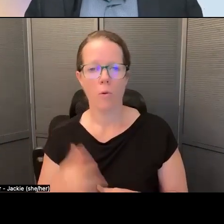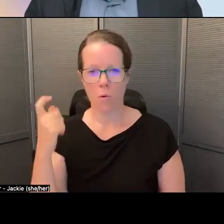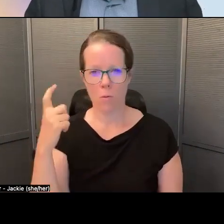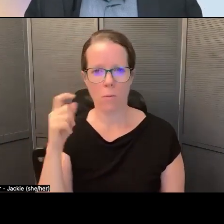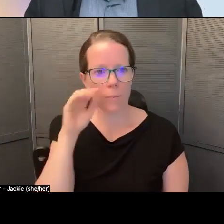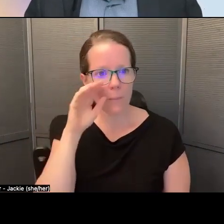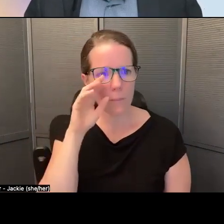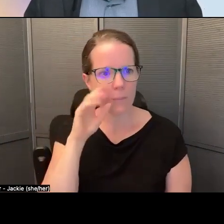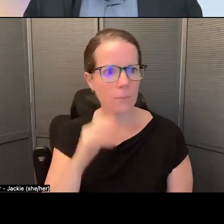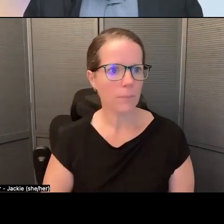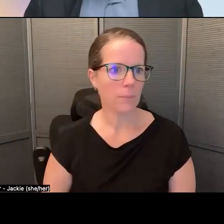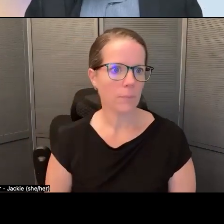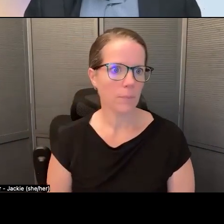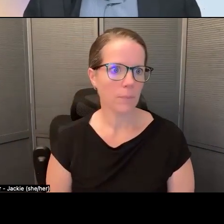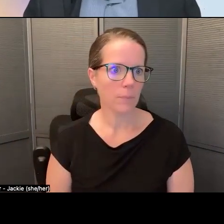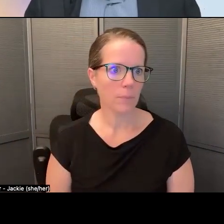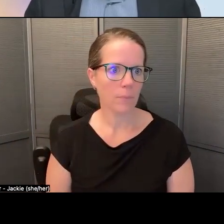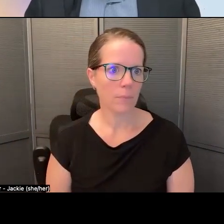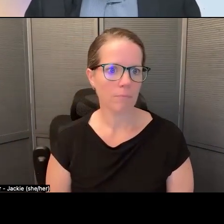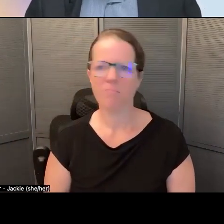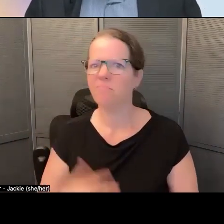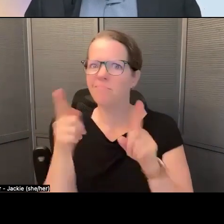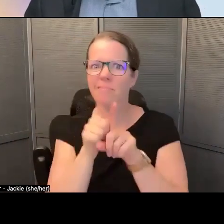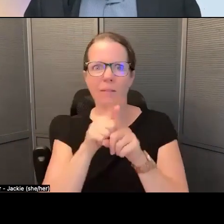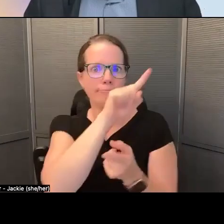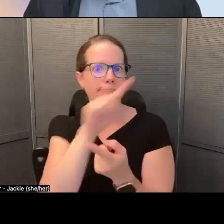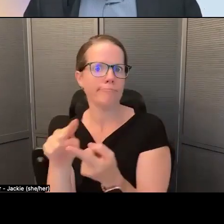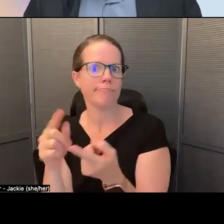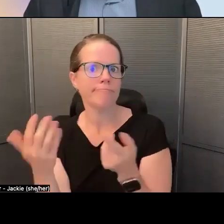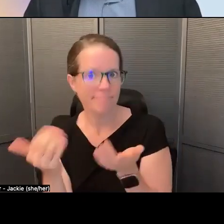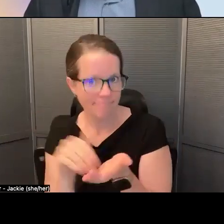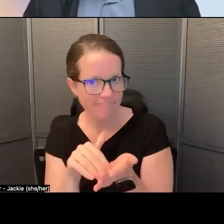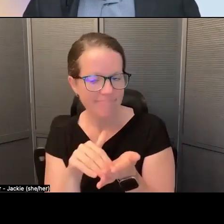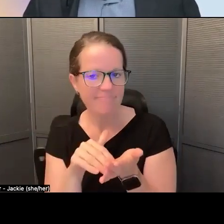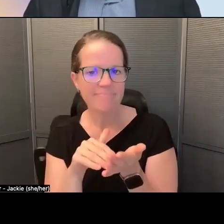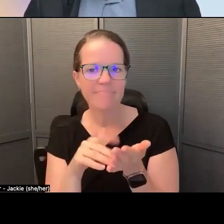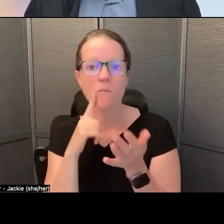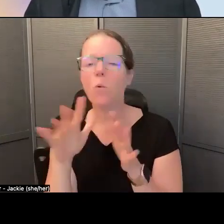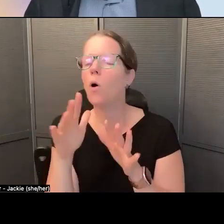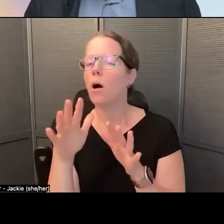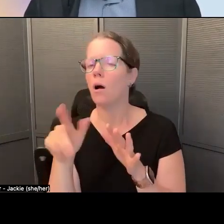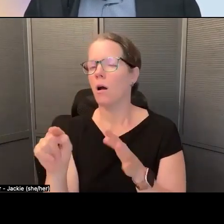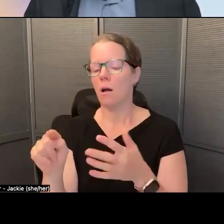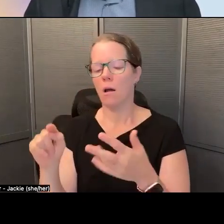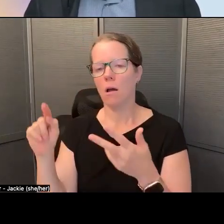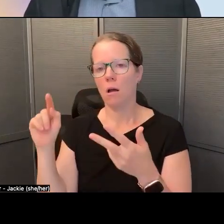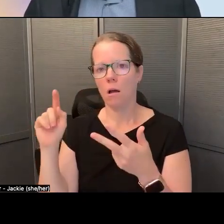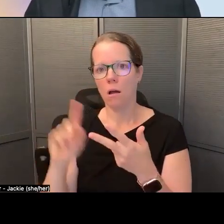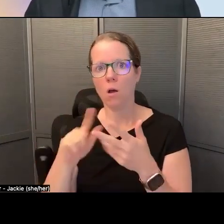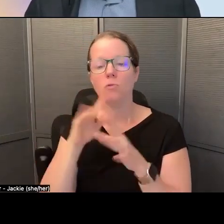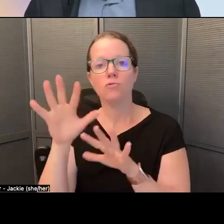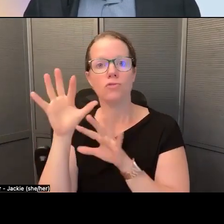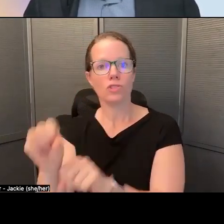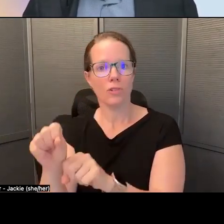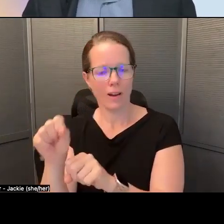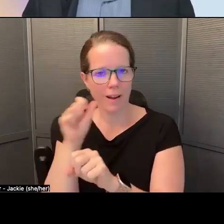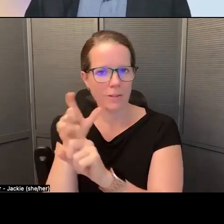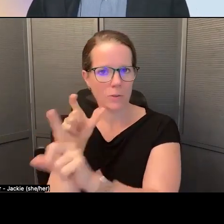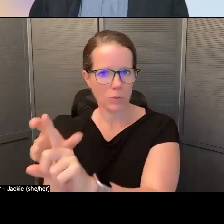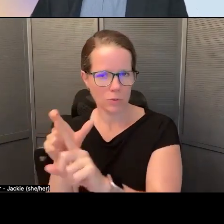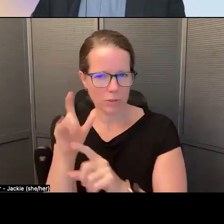here. See the same decrease in restraint and seclusion utilization over this